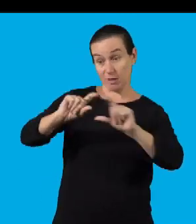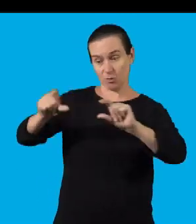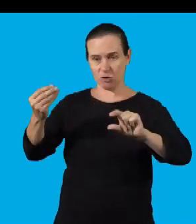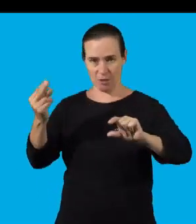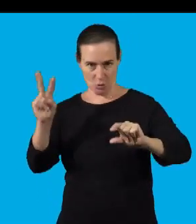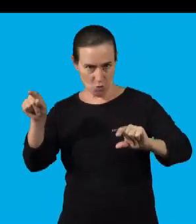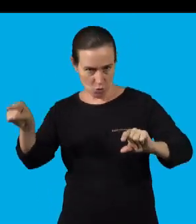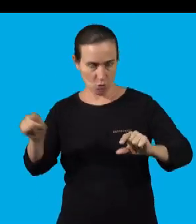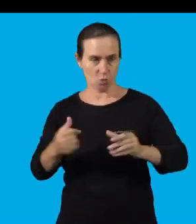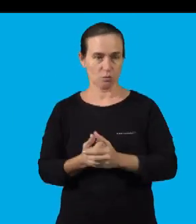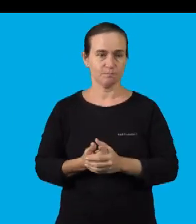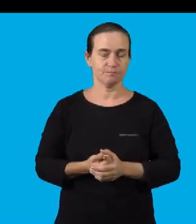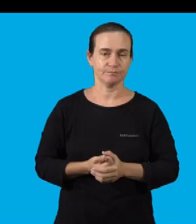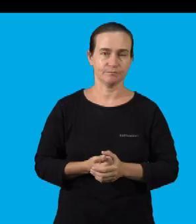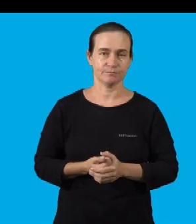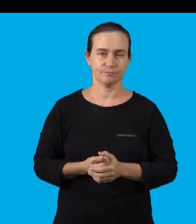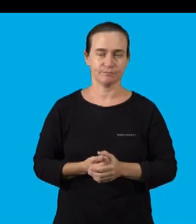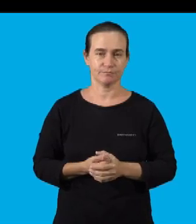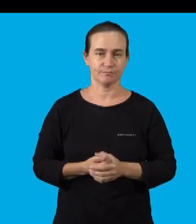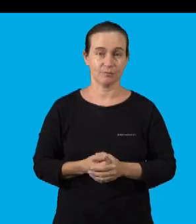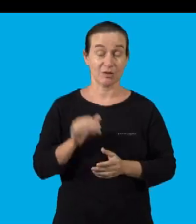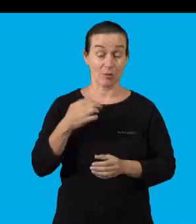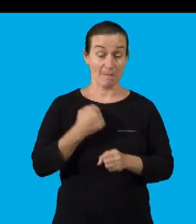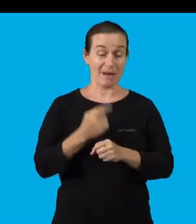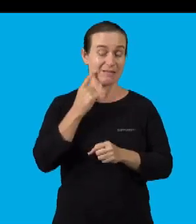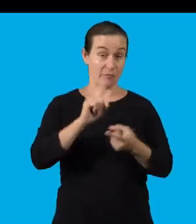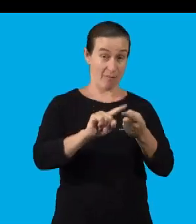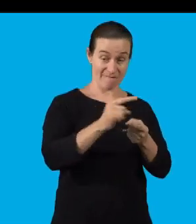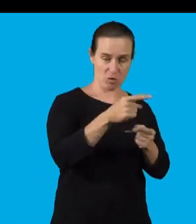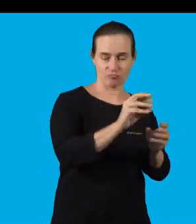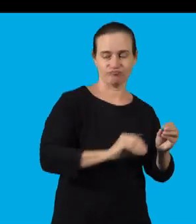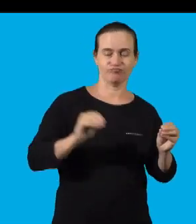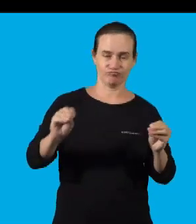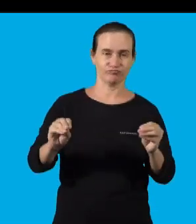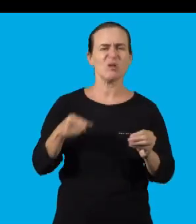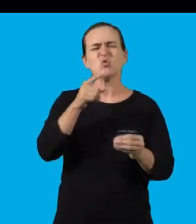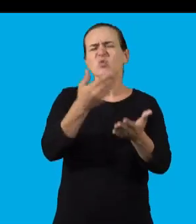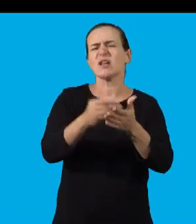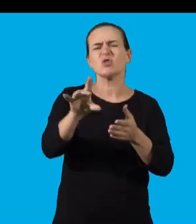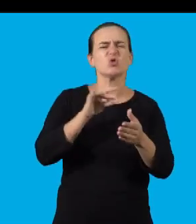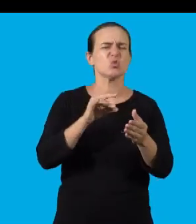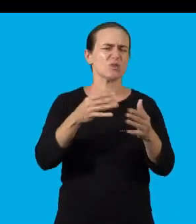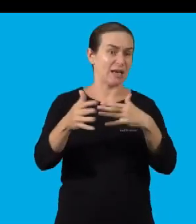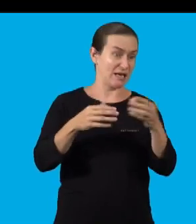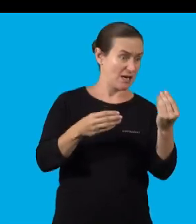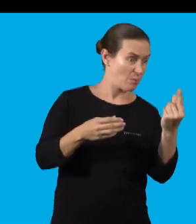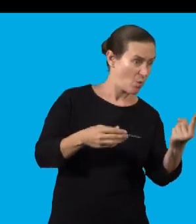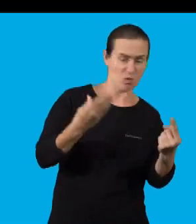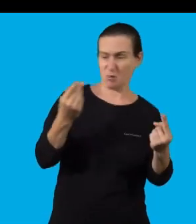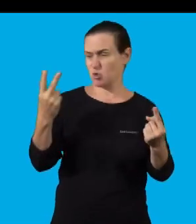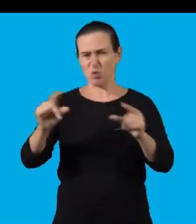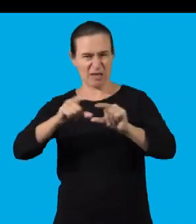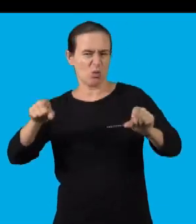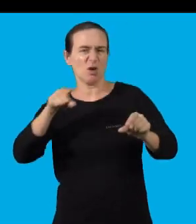our second equation, because the simplified equation comes from the first equation. And of course, remember, you can choose whichever equation you want to